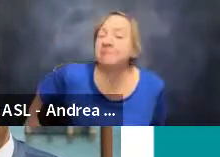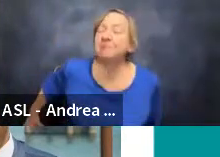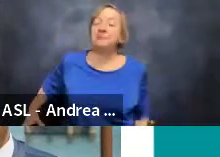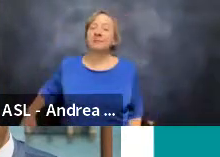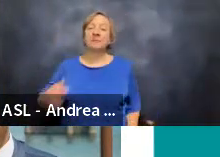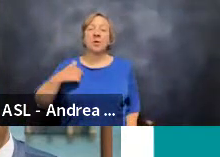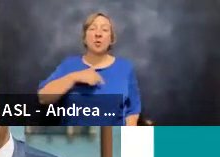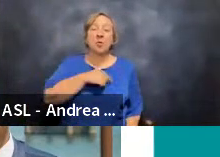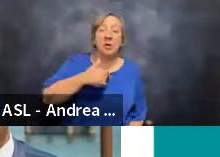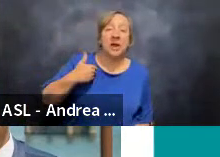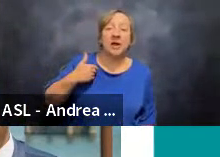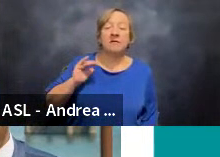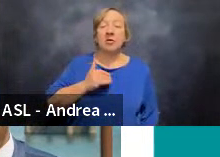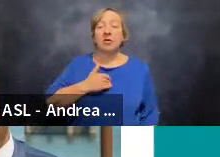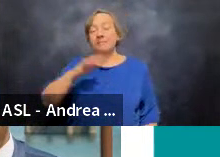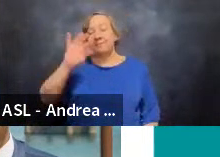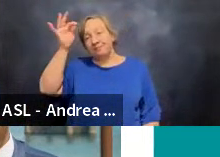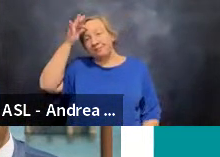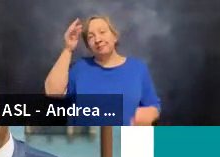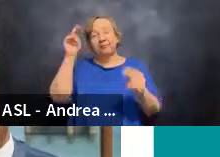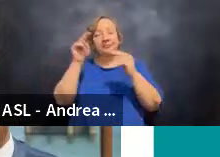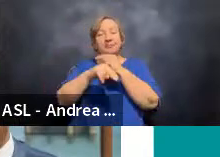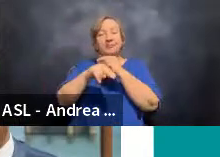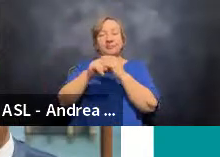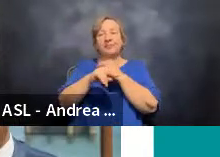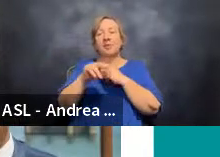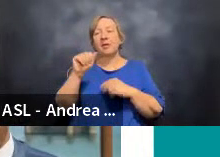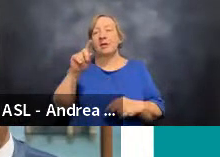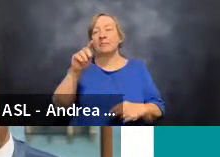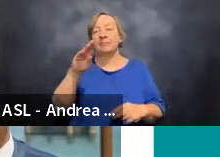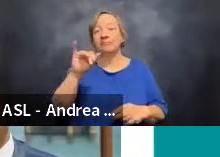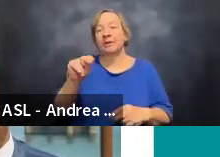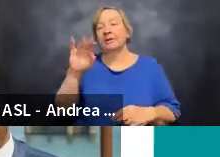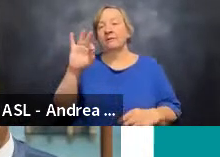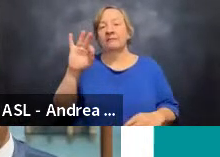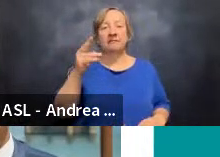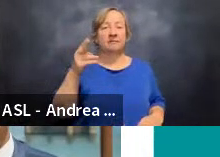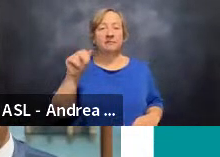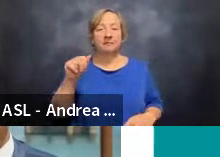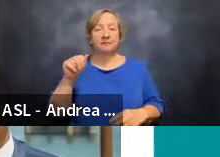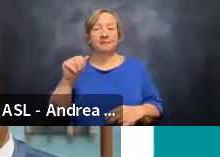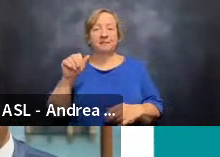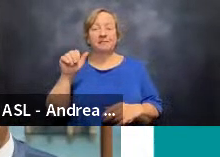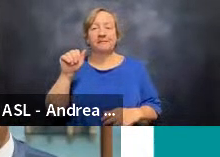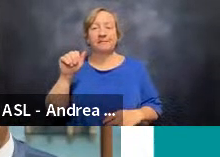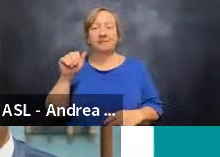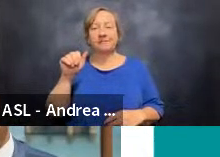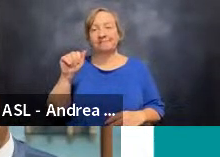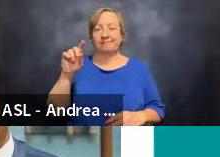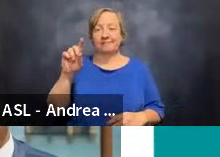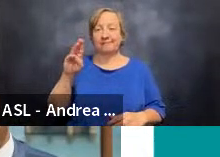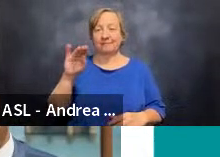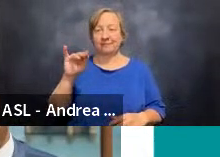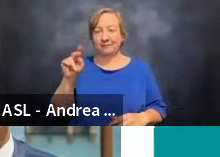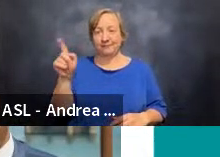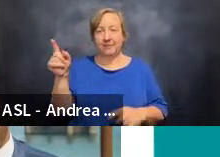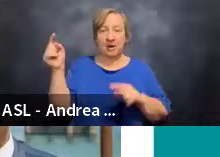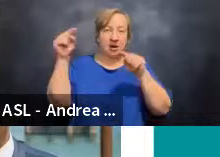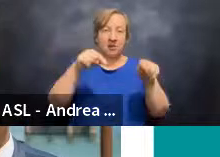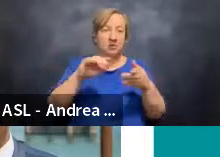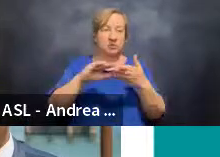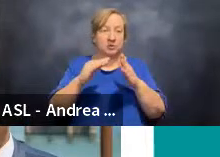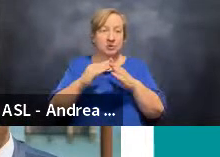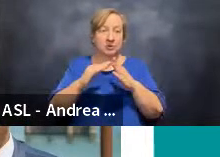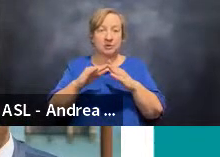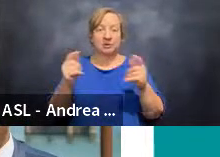Federal Highway Administrator come to town to help celebrate the Bridge